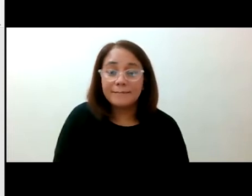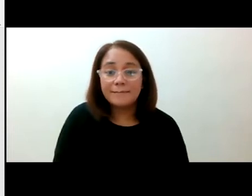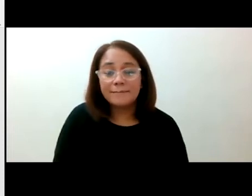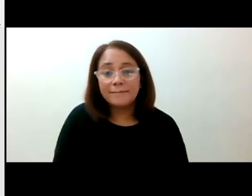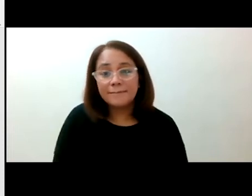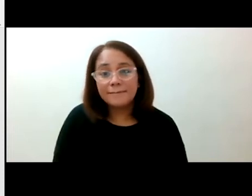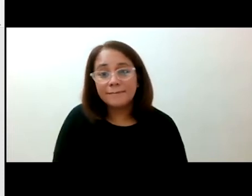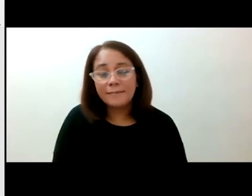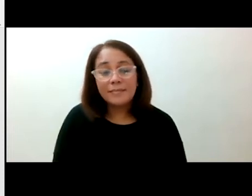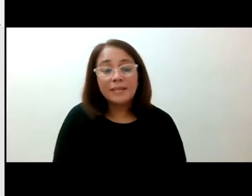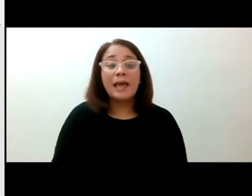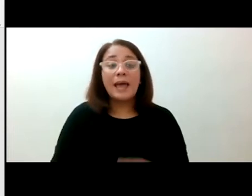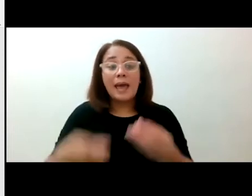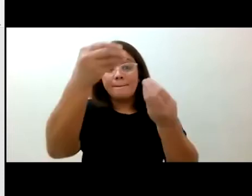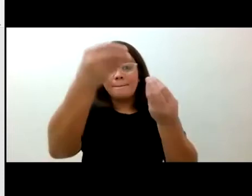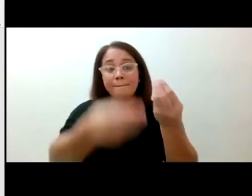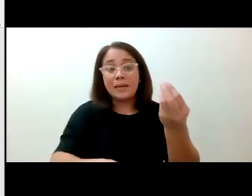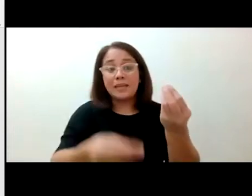Bananas eat how?